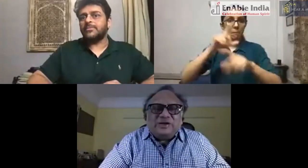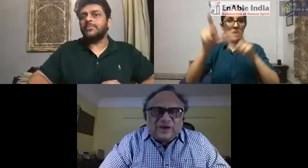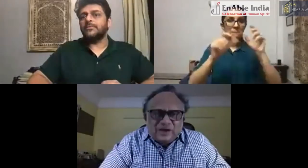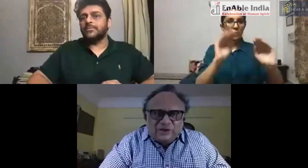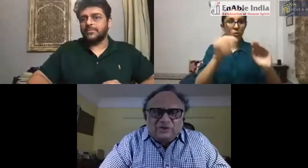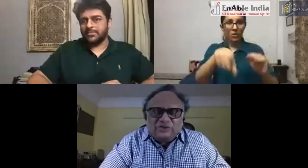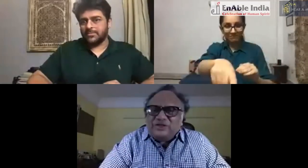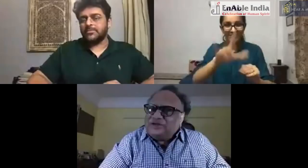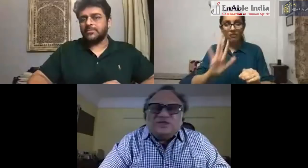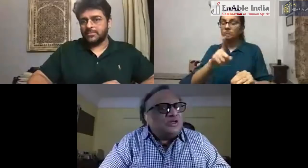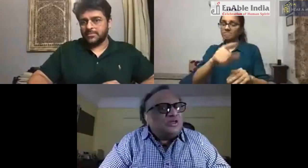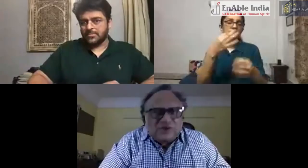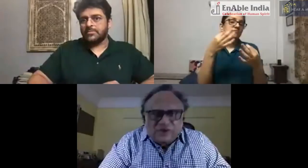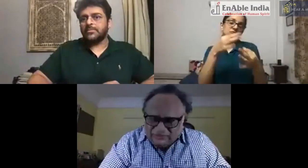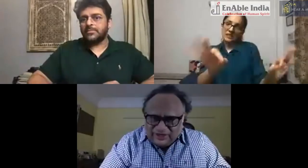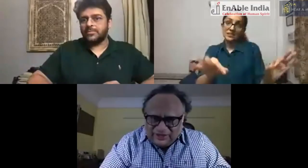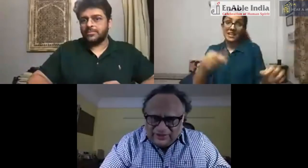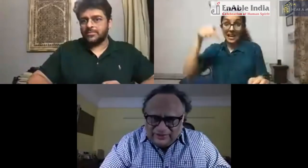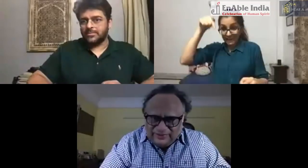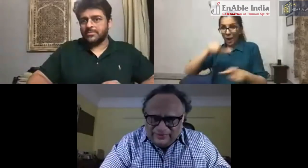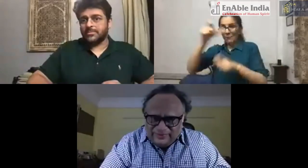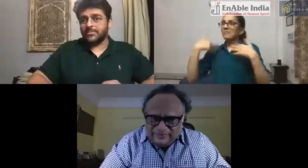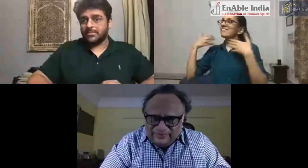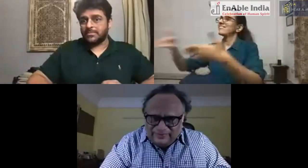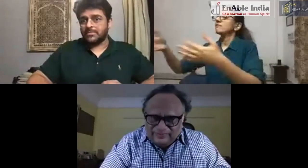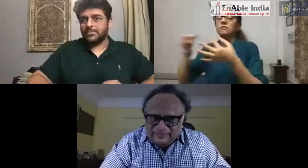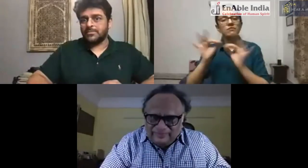but now it is not free.